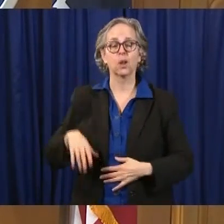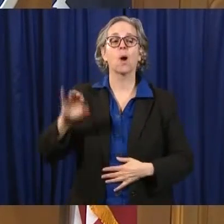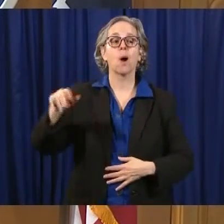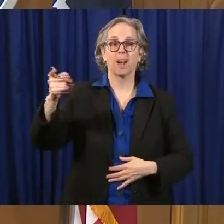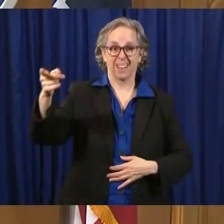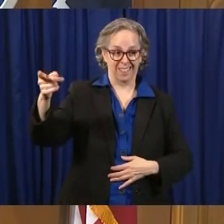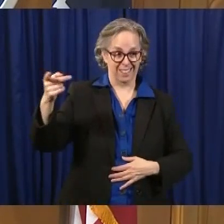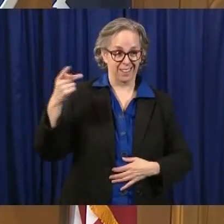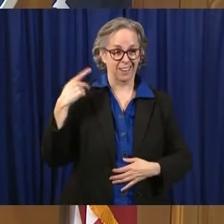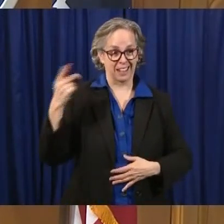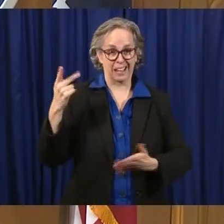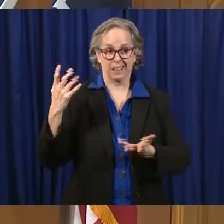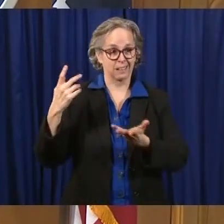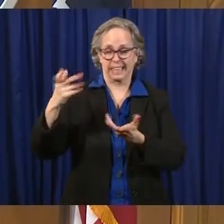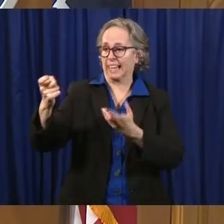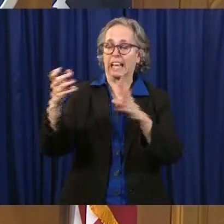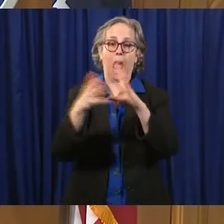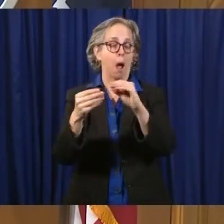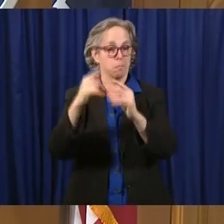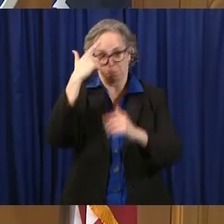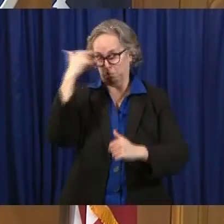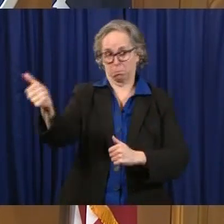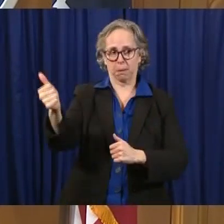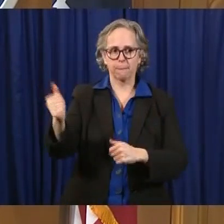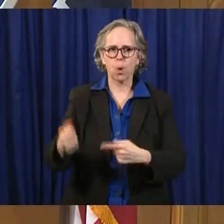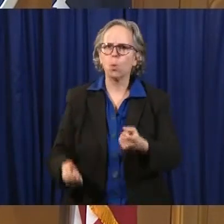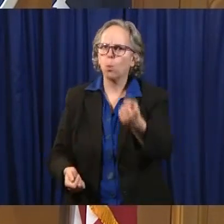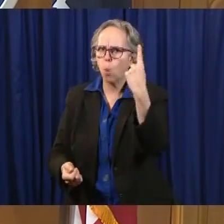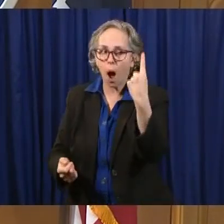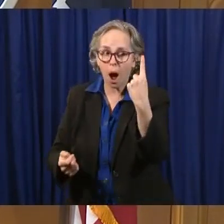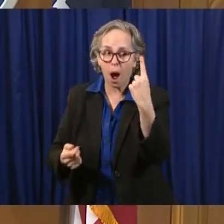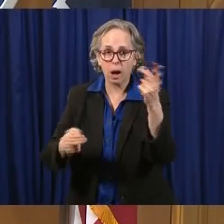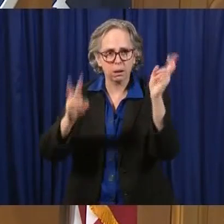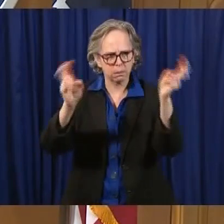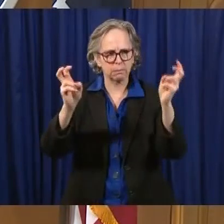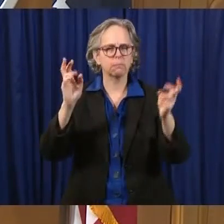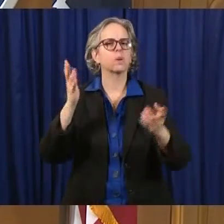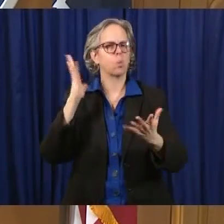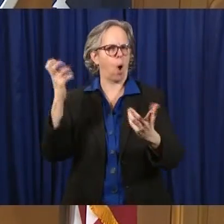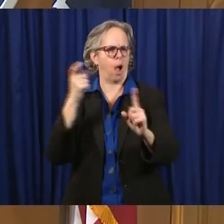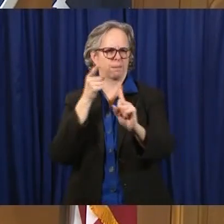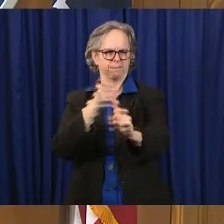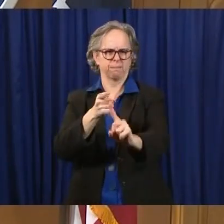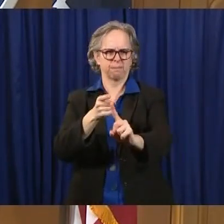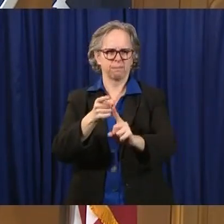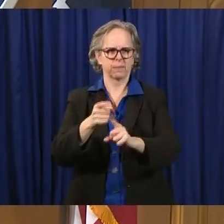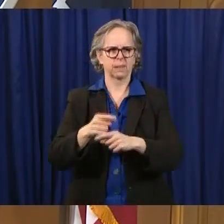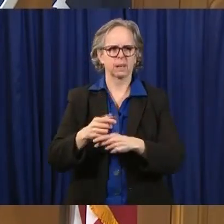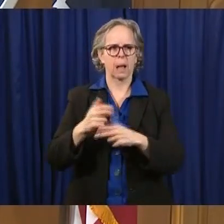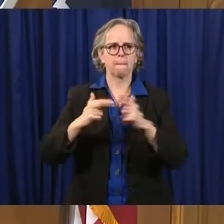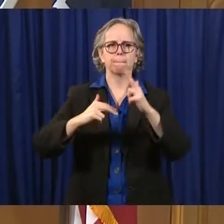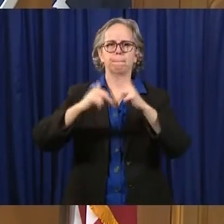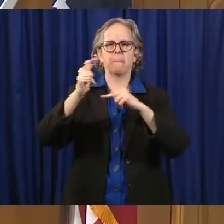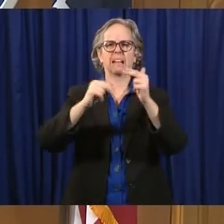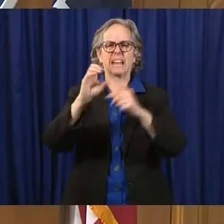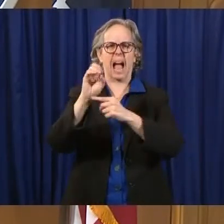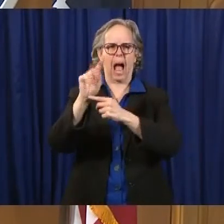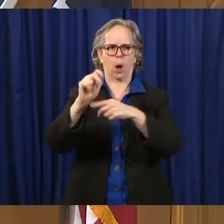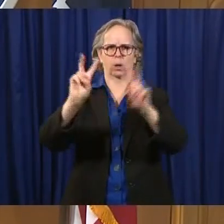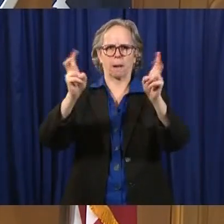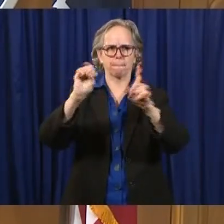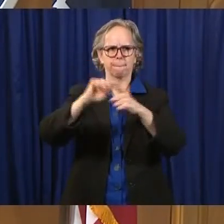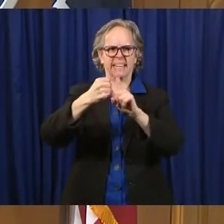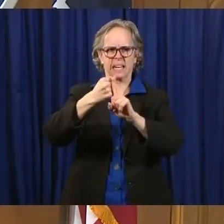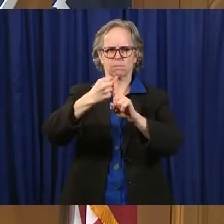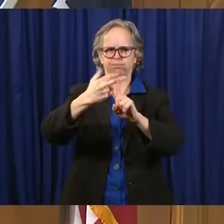one of the things I know he's going to talk about is kind of the build out as we work to make sure that we have the